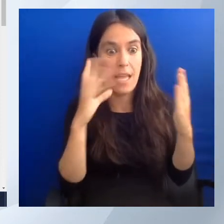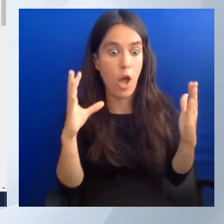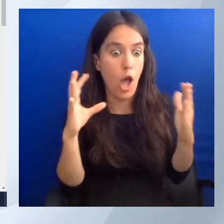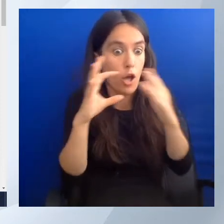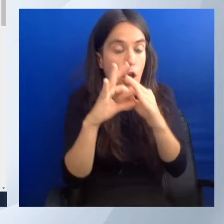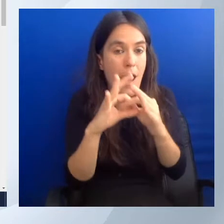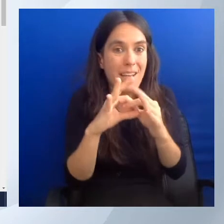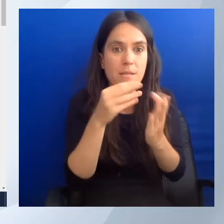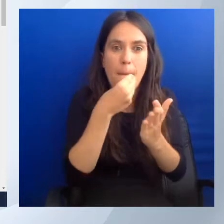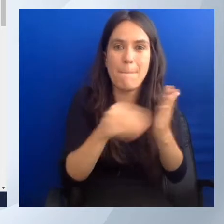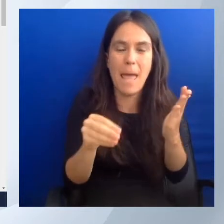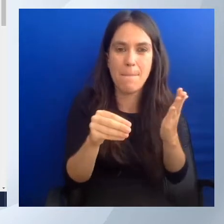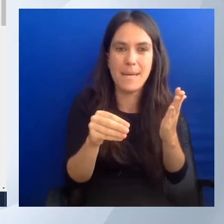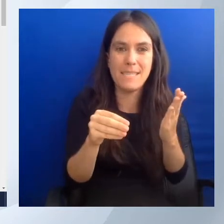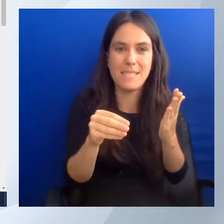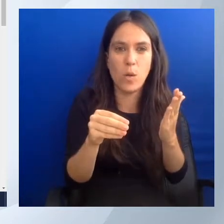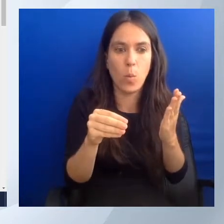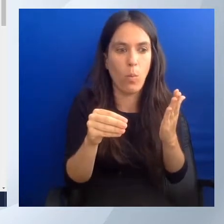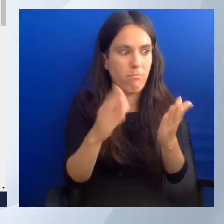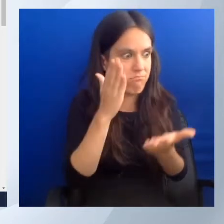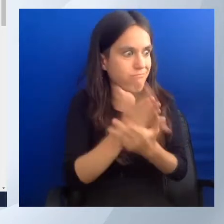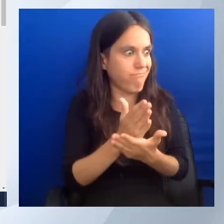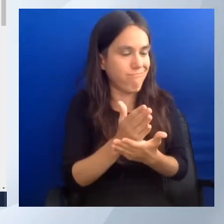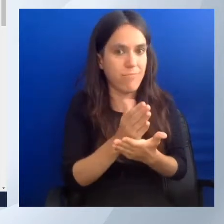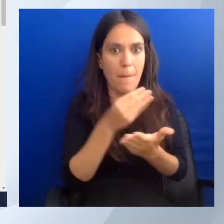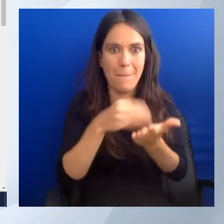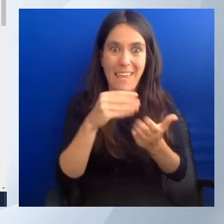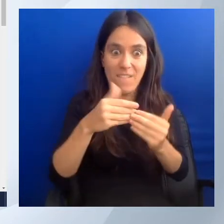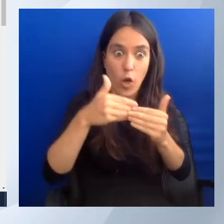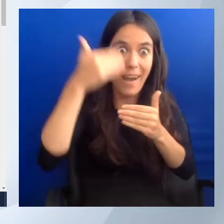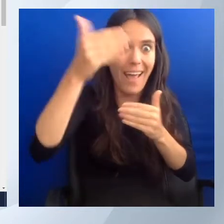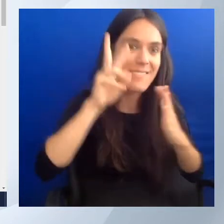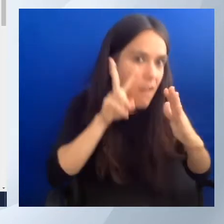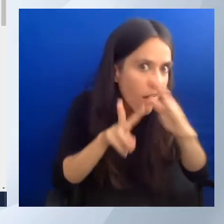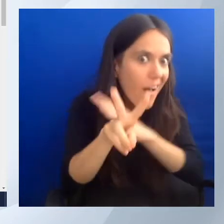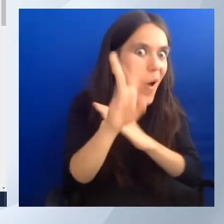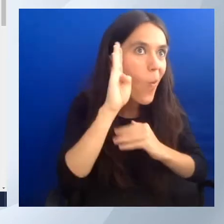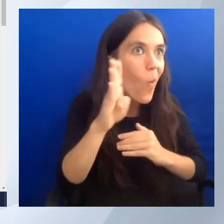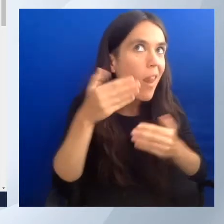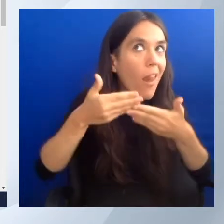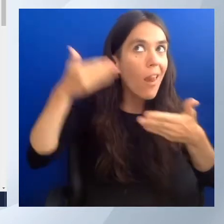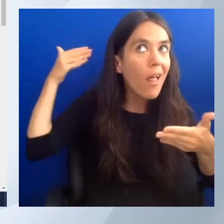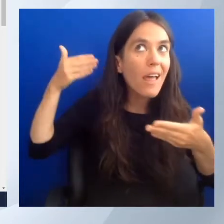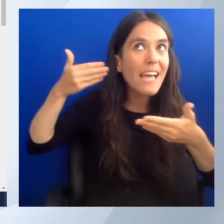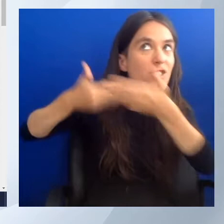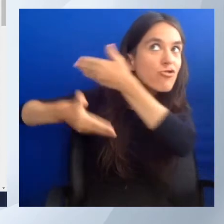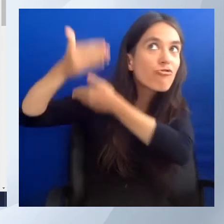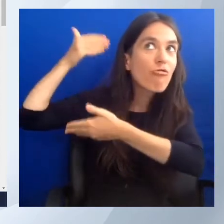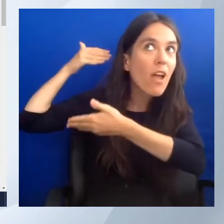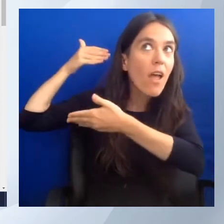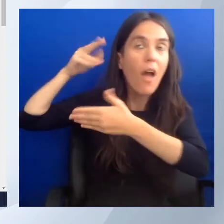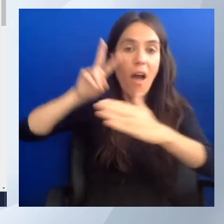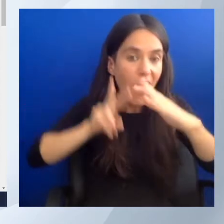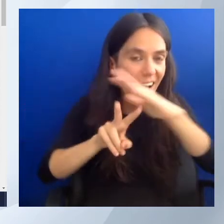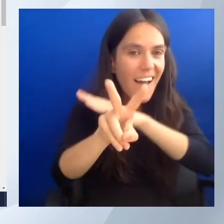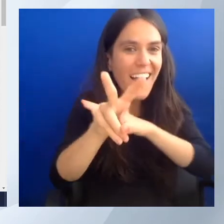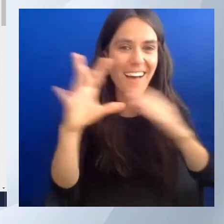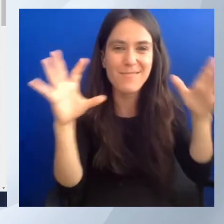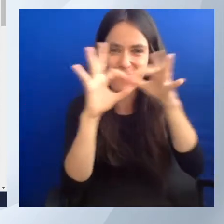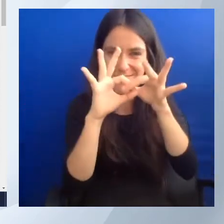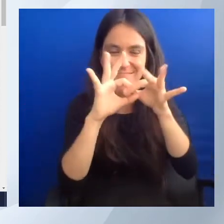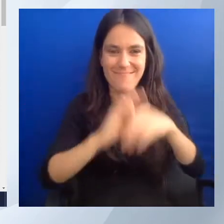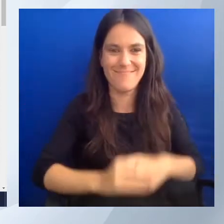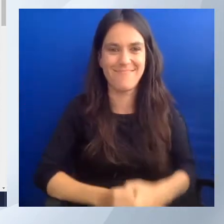fact that the person is going to pay for their next credit card bill or not. But I've included these properties at the beginning